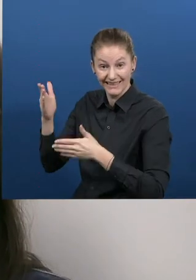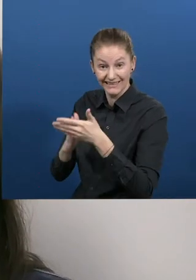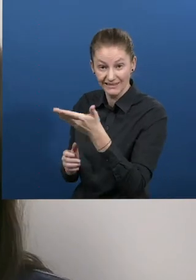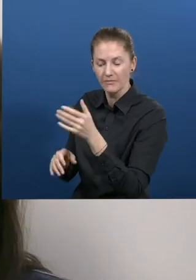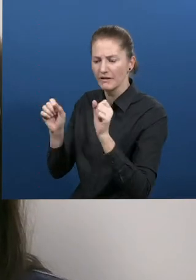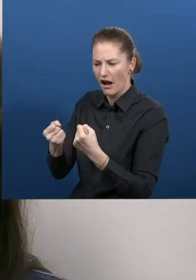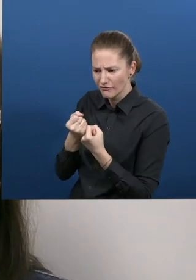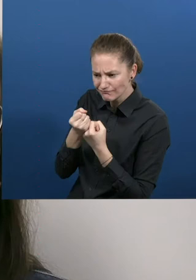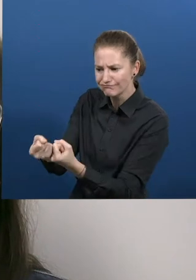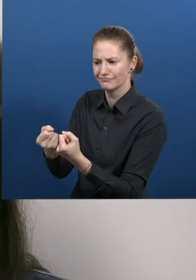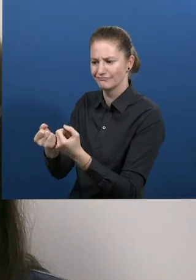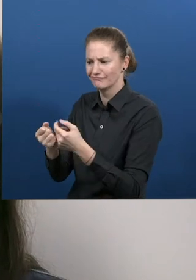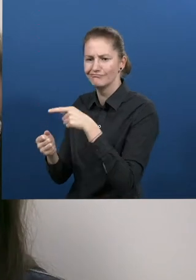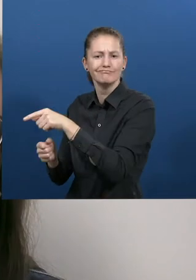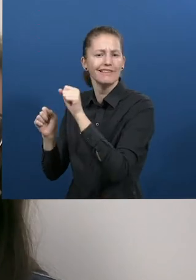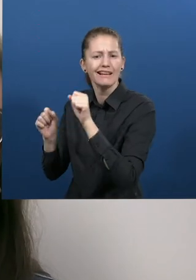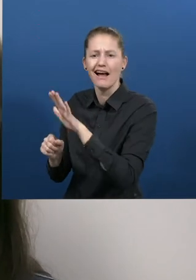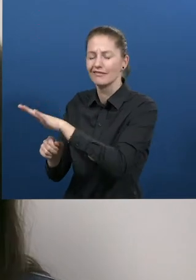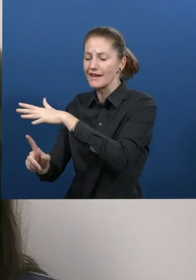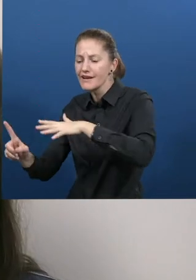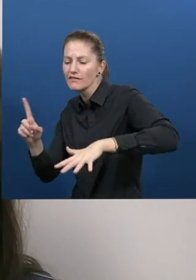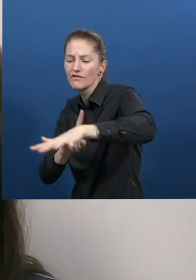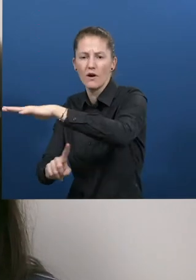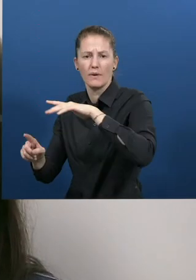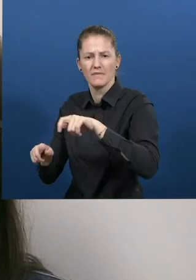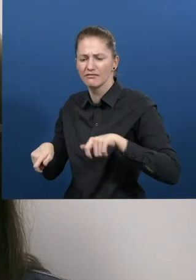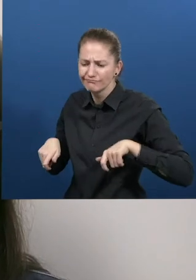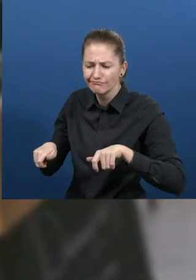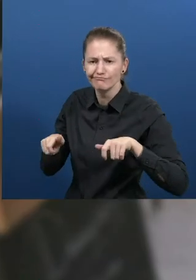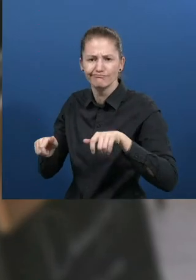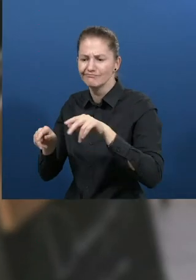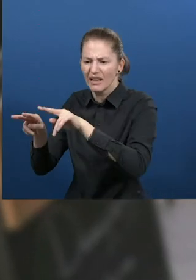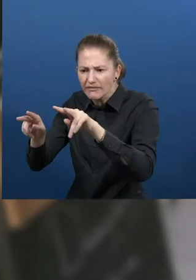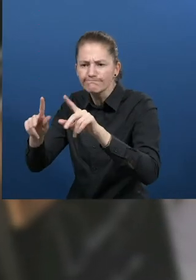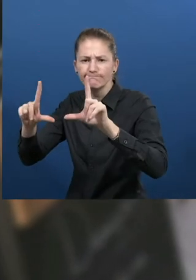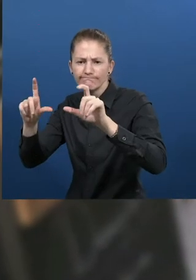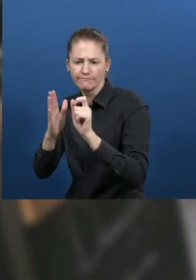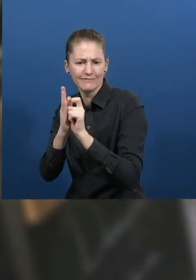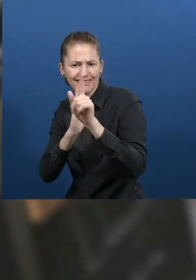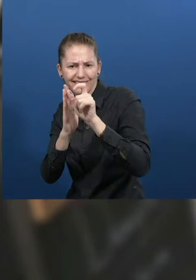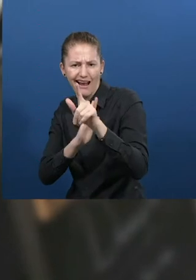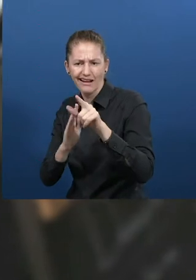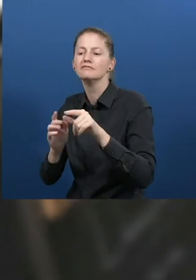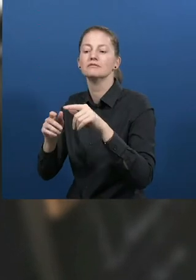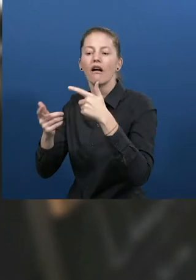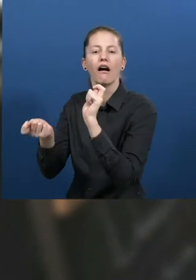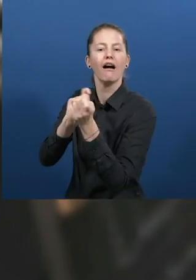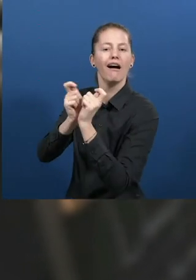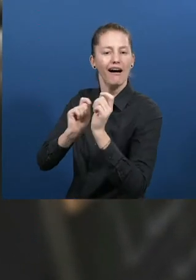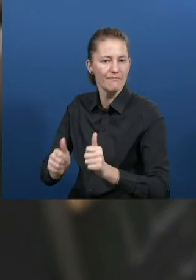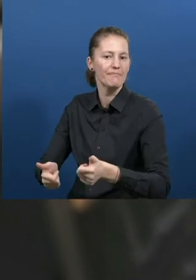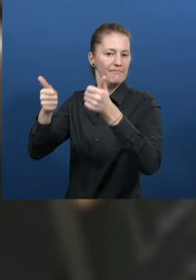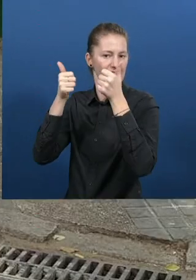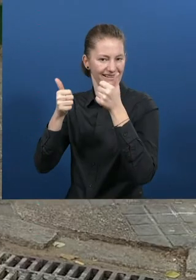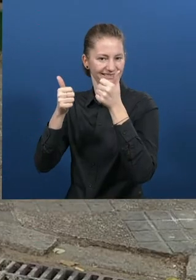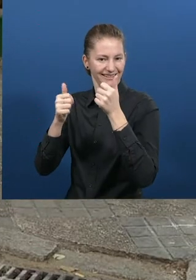la participación ciudadana y la compromete con el cuidado y la mejora de su entorno. Pretende asegurar la movilidad y accesibilidad de las personas